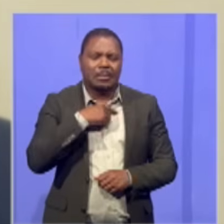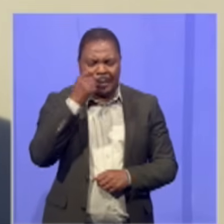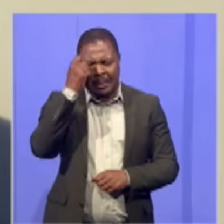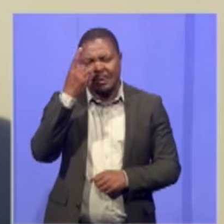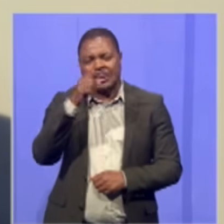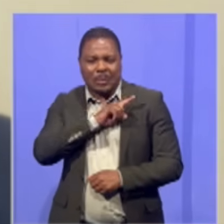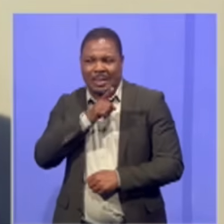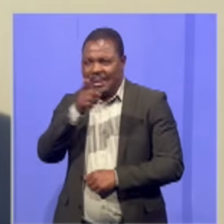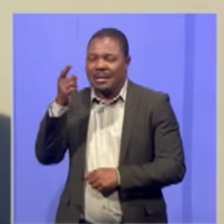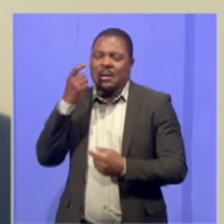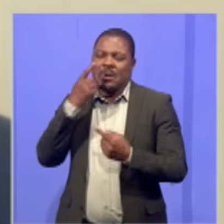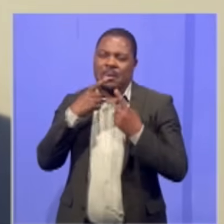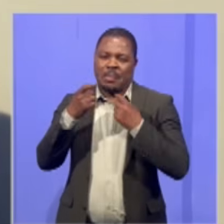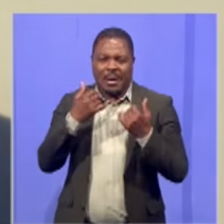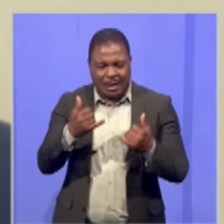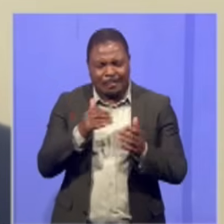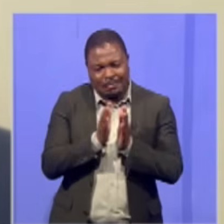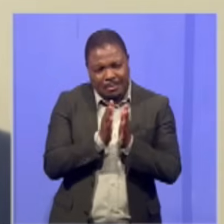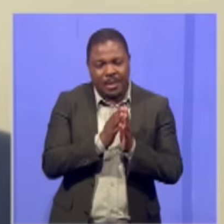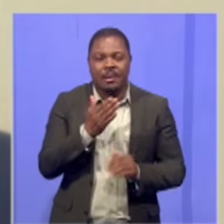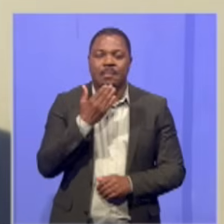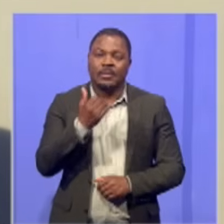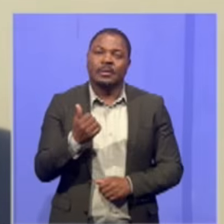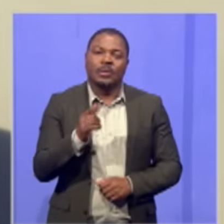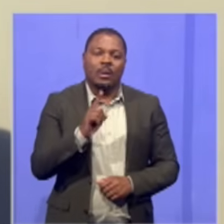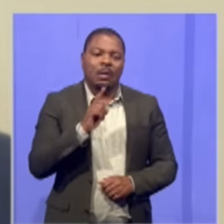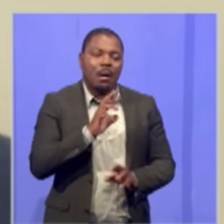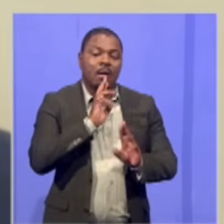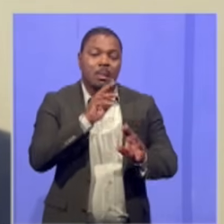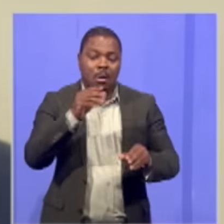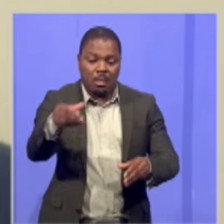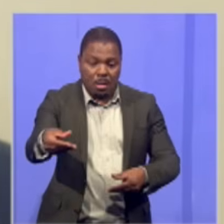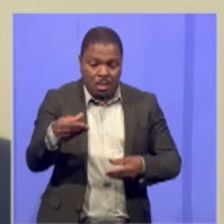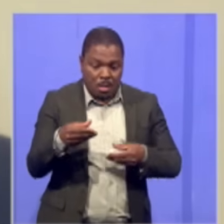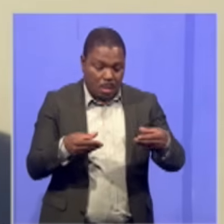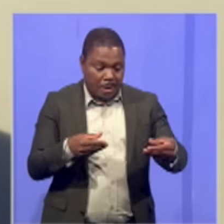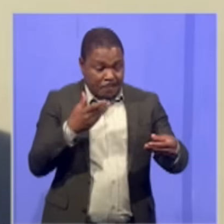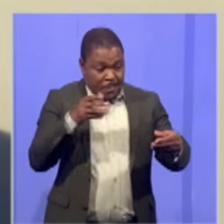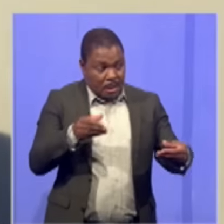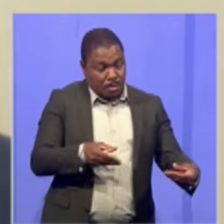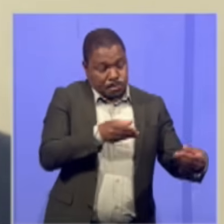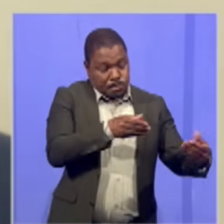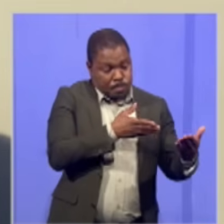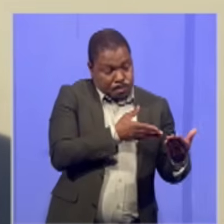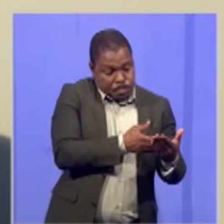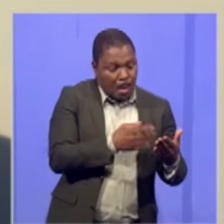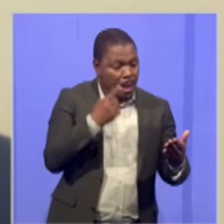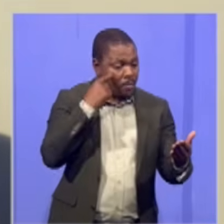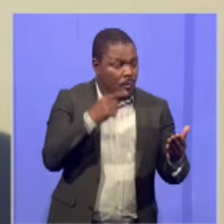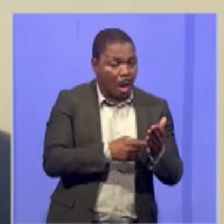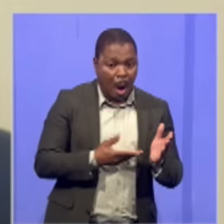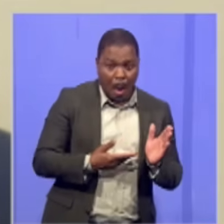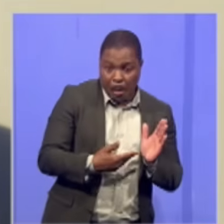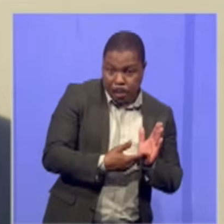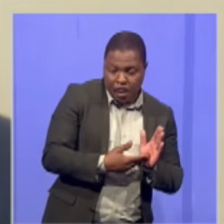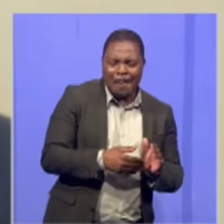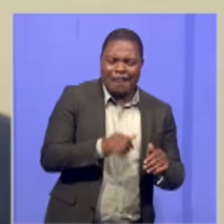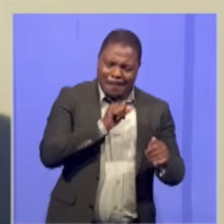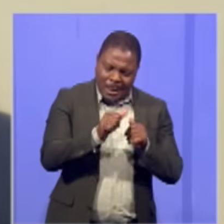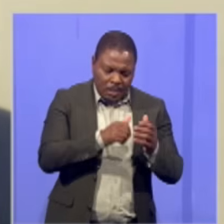utlwahala. Jwale ho kgothaletswa hore raporoto tsena ha di tswile mme ho na le bopaki ha